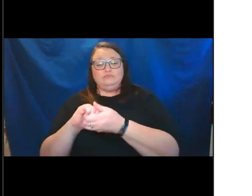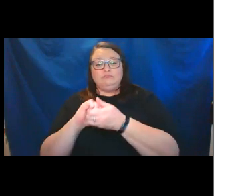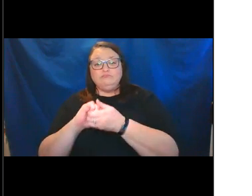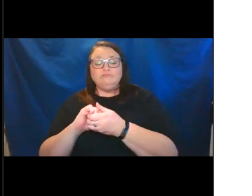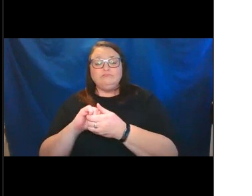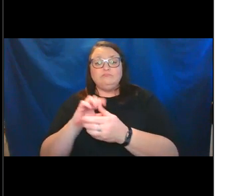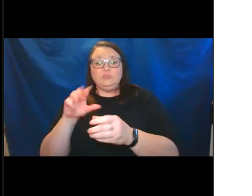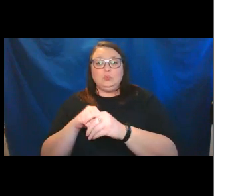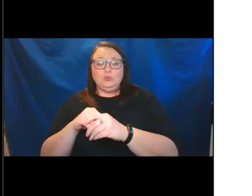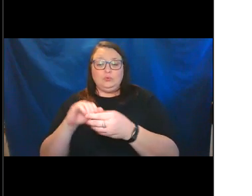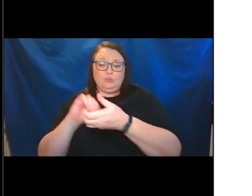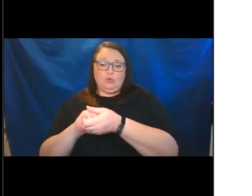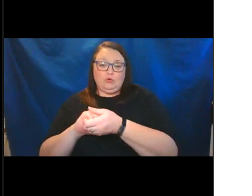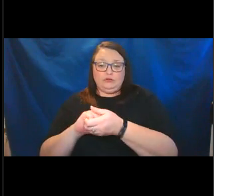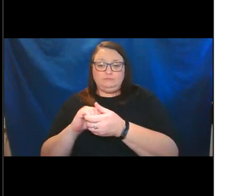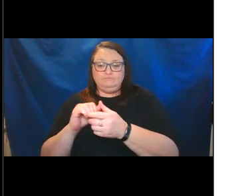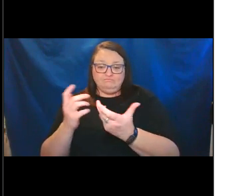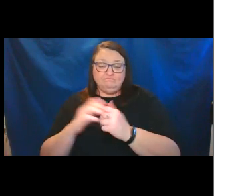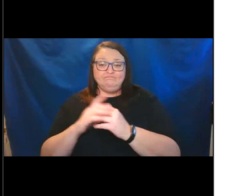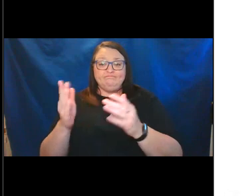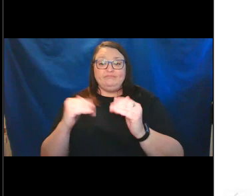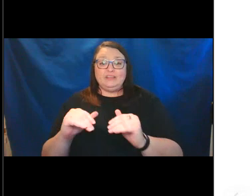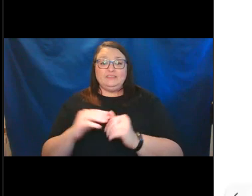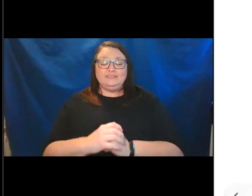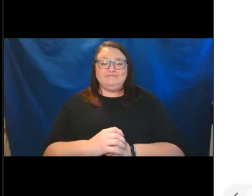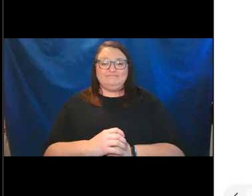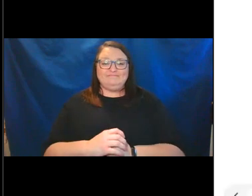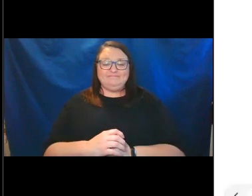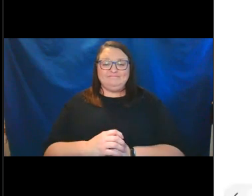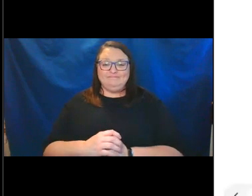in the region. Next.